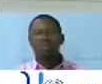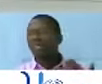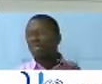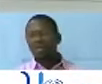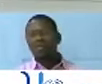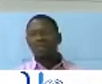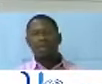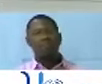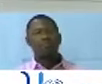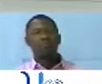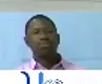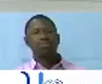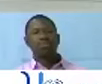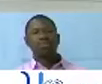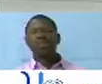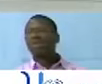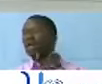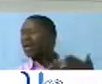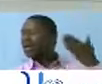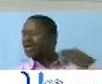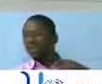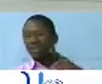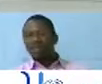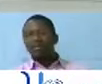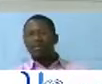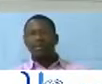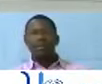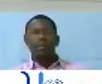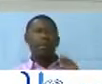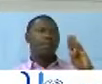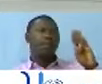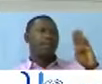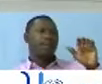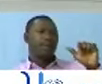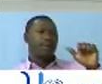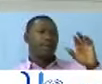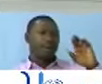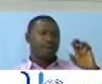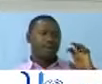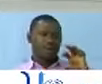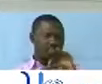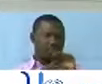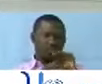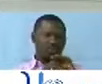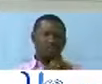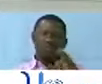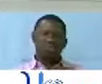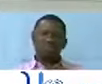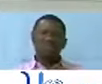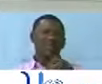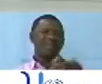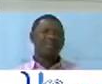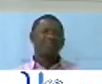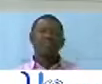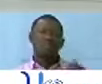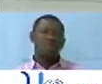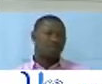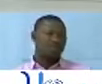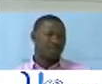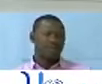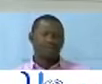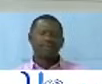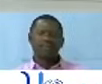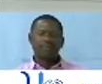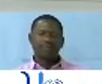suma waktu? In fact, around that time, the bar was not very active. Jamano bo nak bar bi degeru to nunu. The bar was revived